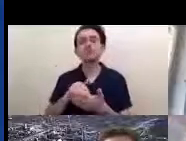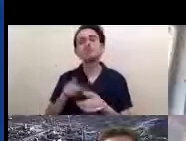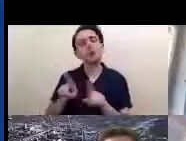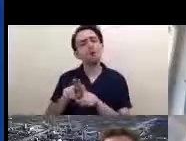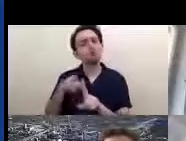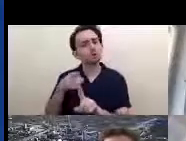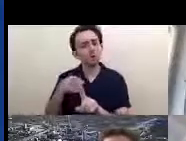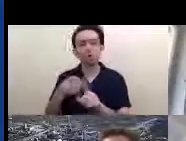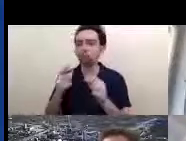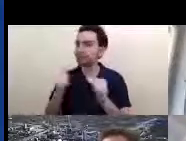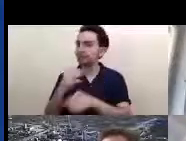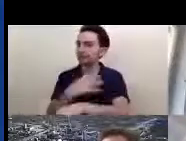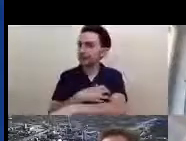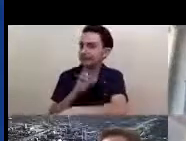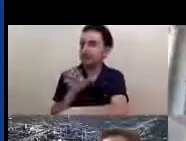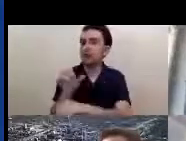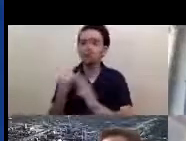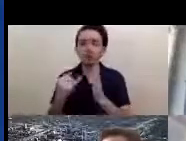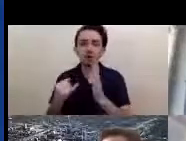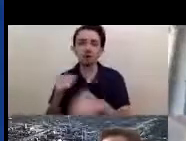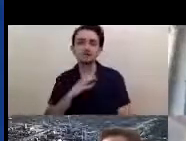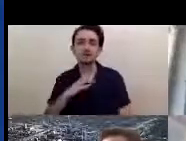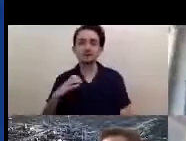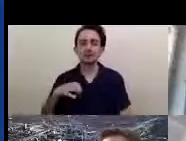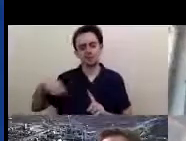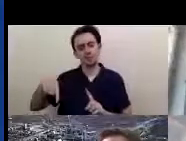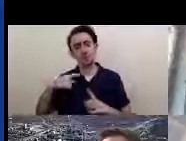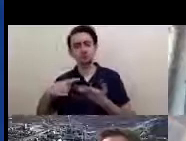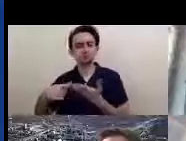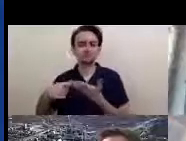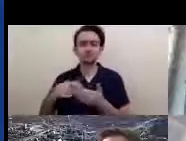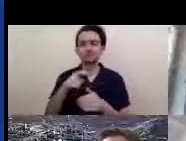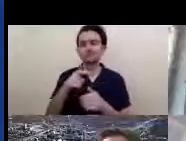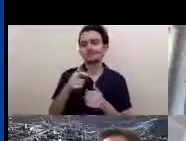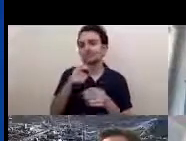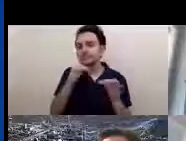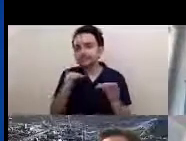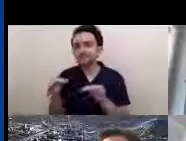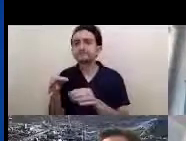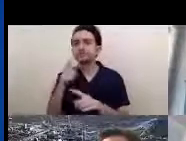to allocate those dollars. And then really kind of setting aside the remainders, a contingency for unknowns.